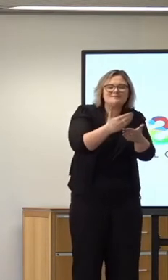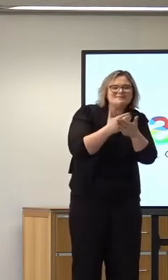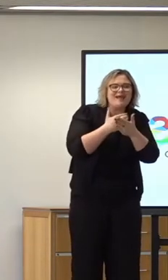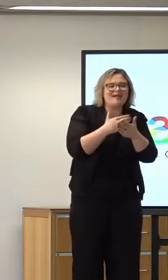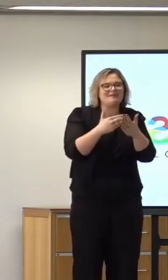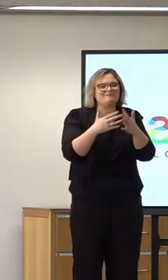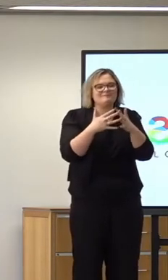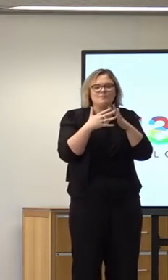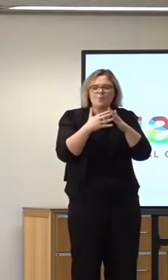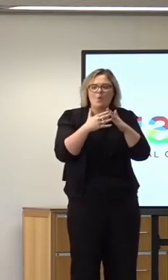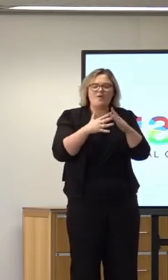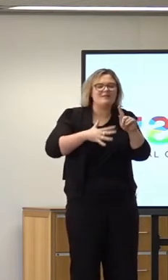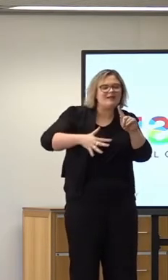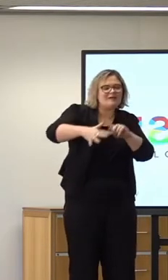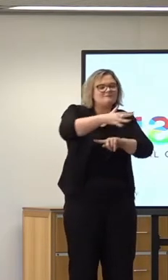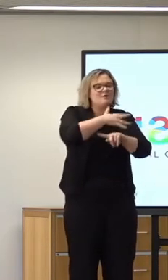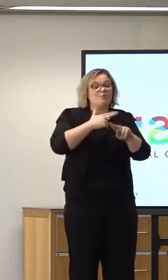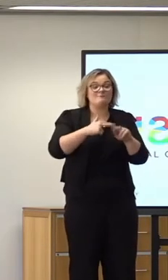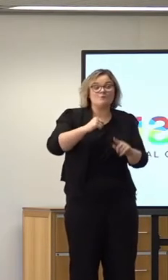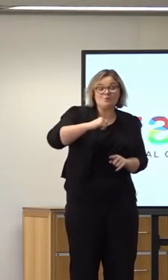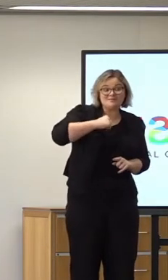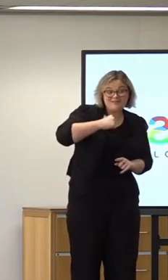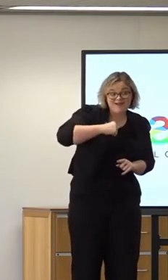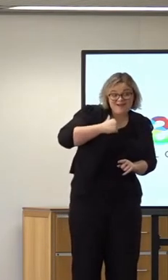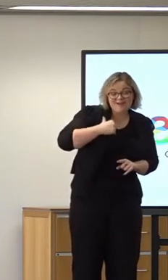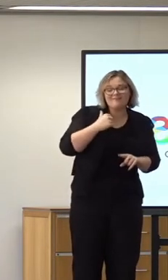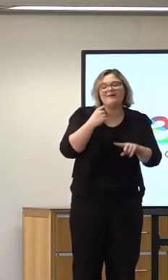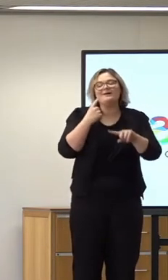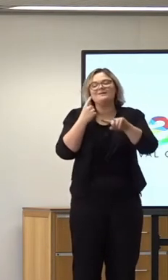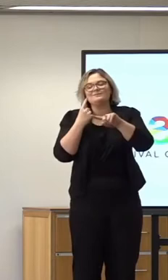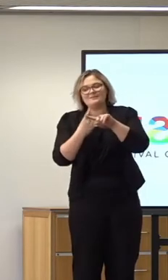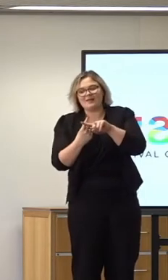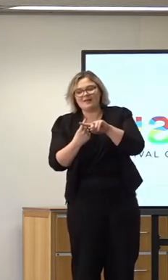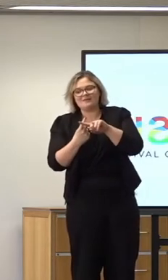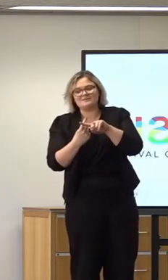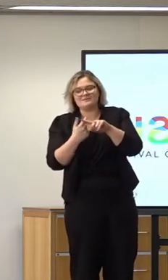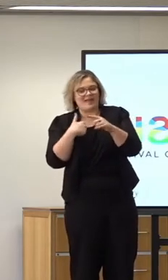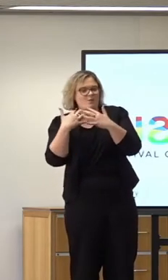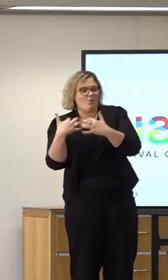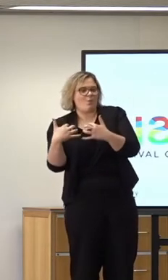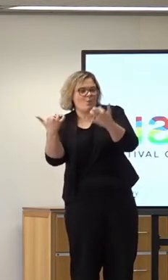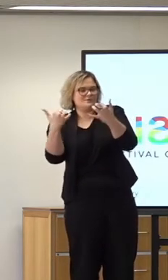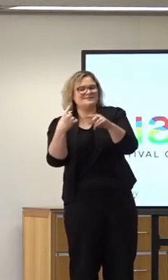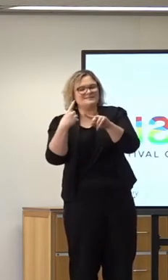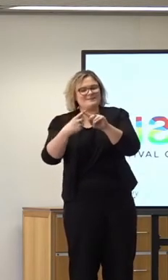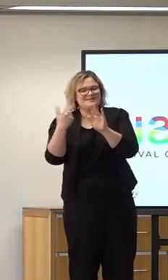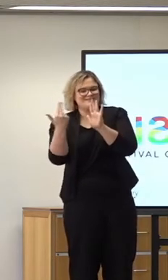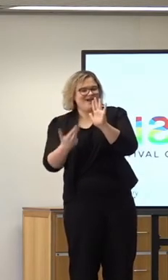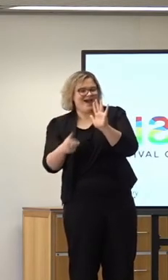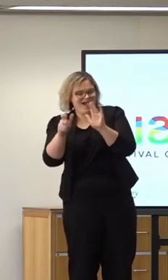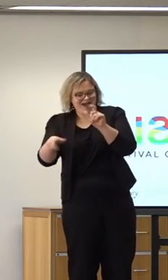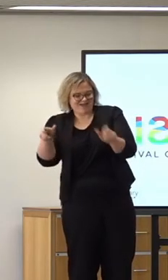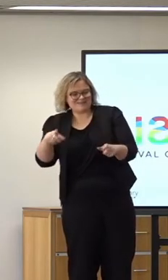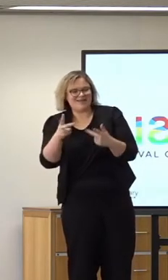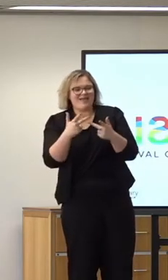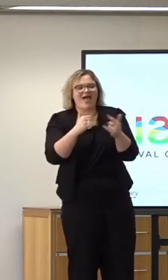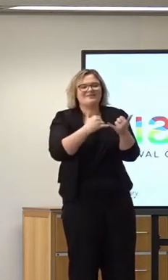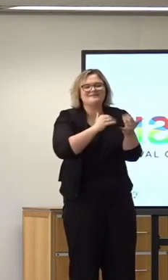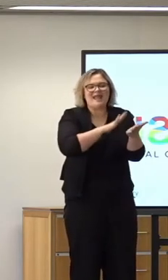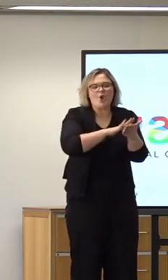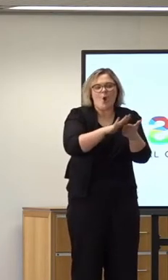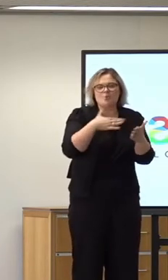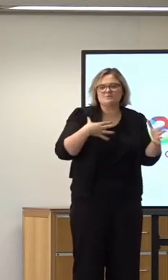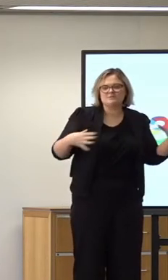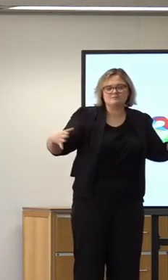meaningful environment for staff as well as our audience, as well as the artists, as well as the stakeholders that we work with,